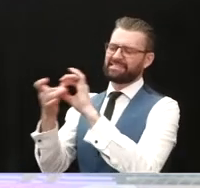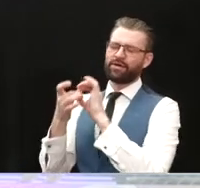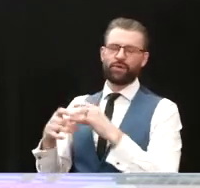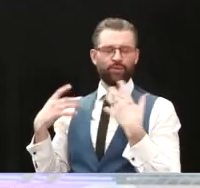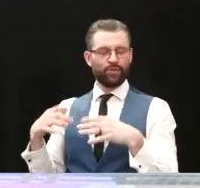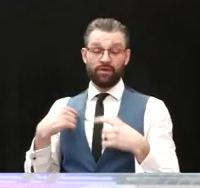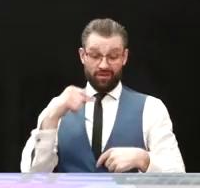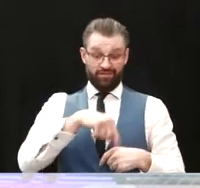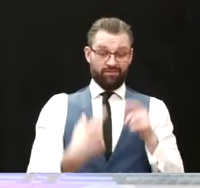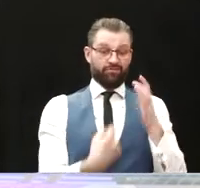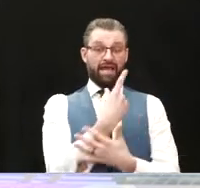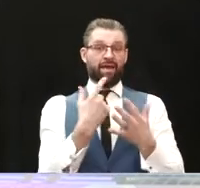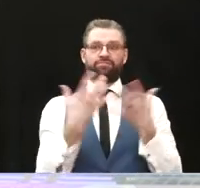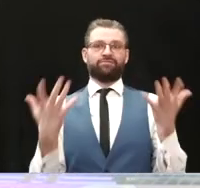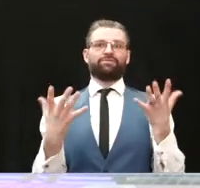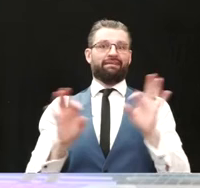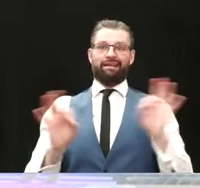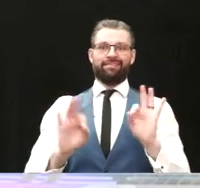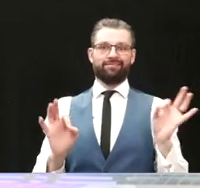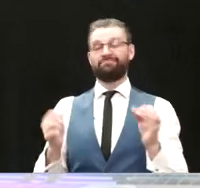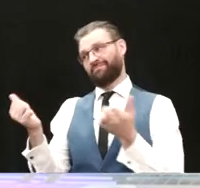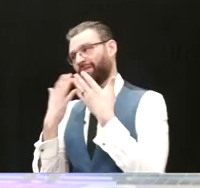event could not have happened. So thank you.